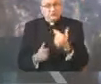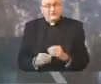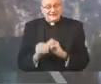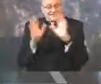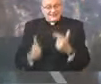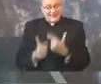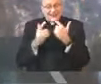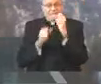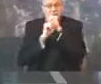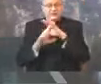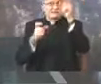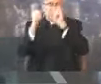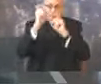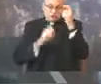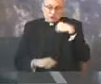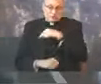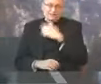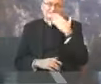us.